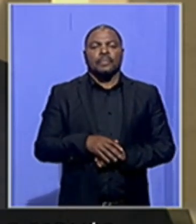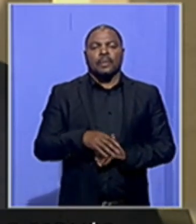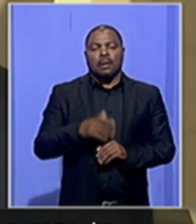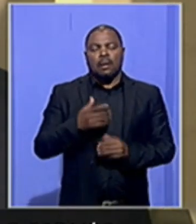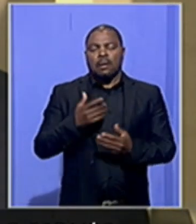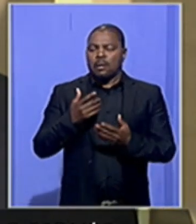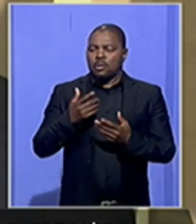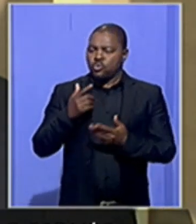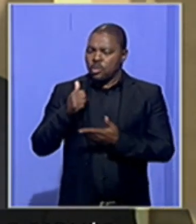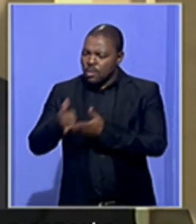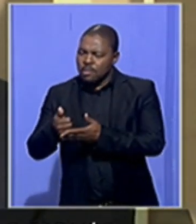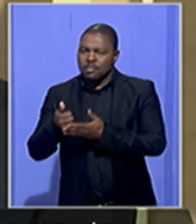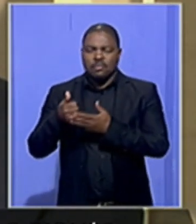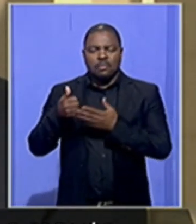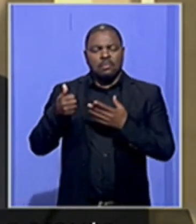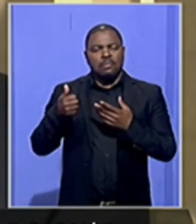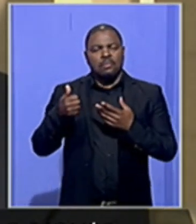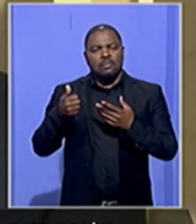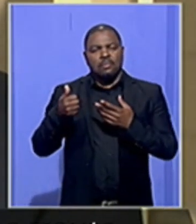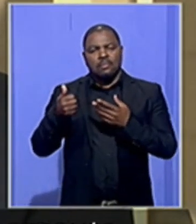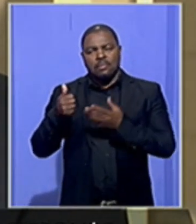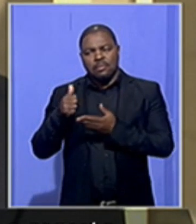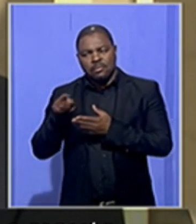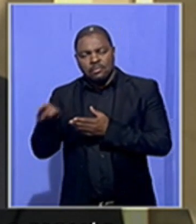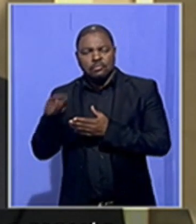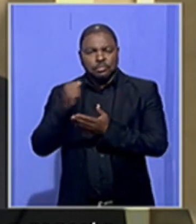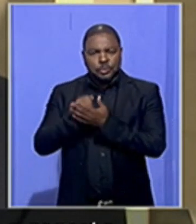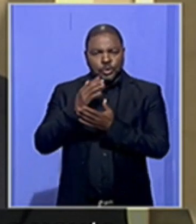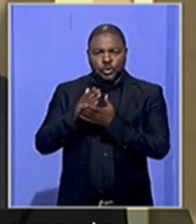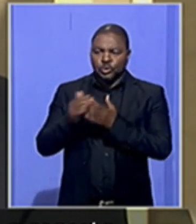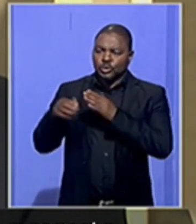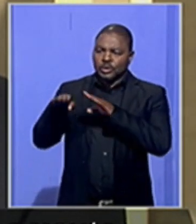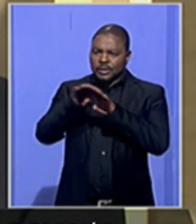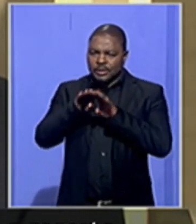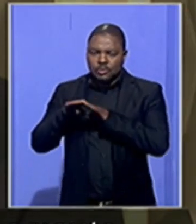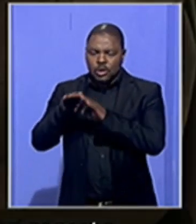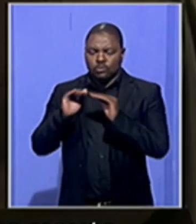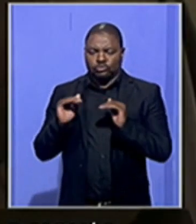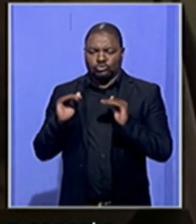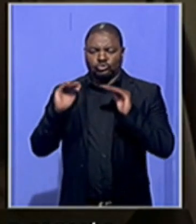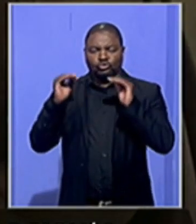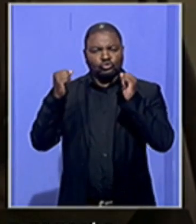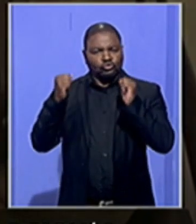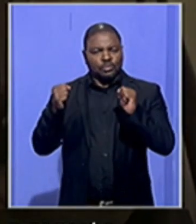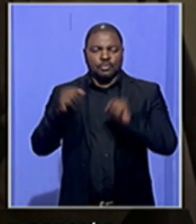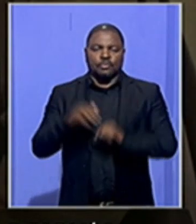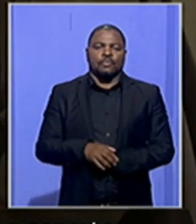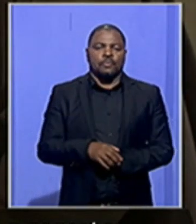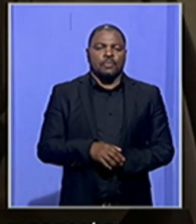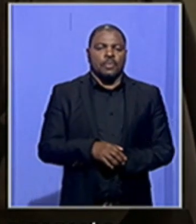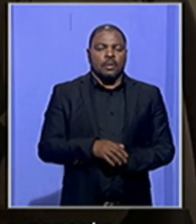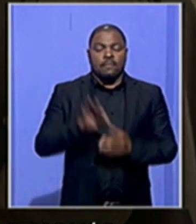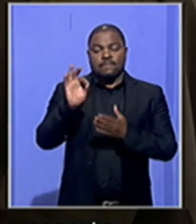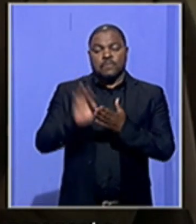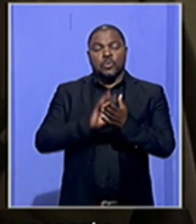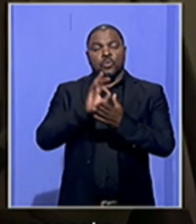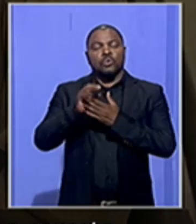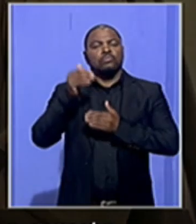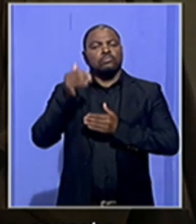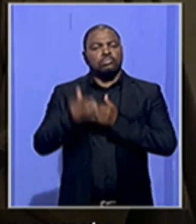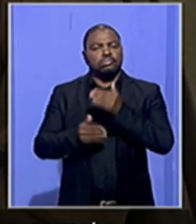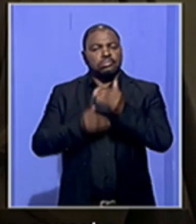helping, contributing for the strengthening of democracy in the country. Ditlhopho di tsweletse pele mo gare